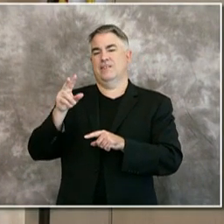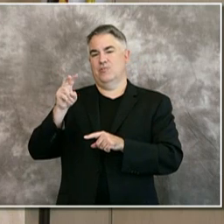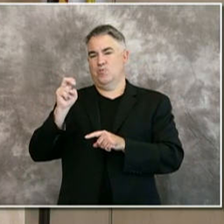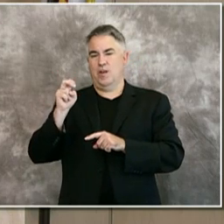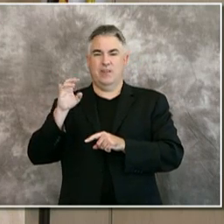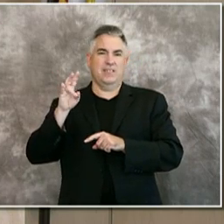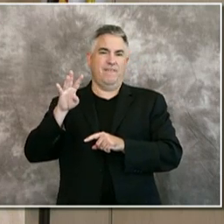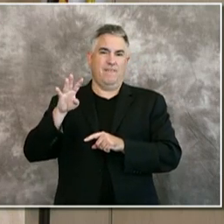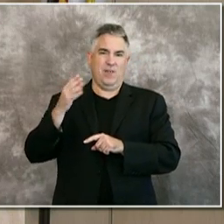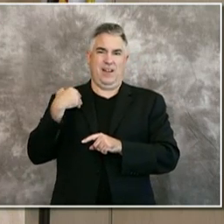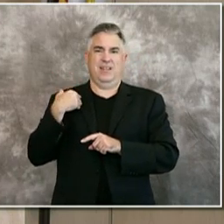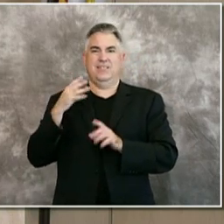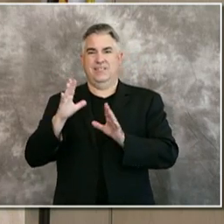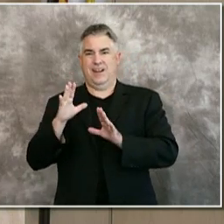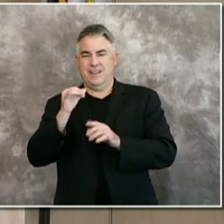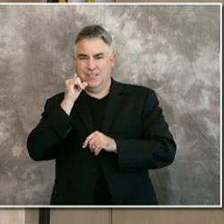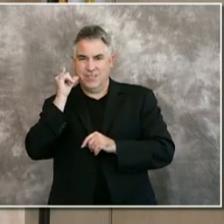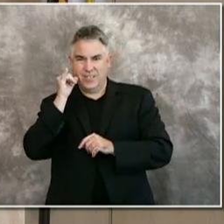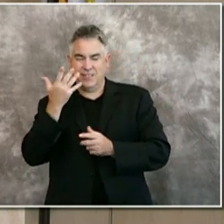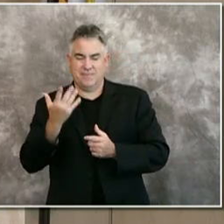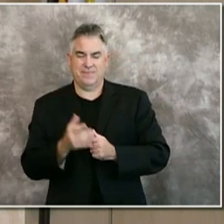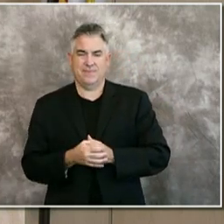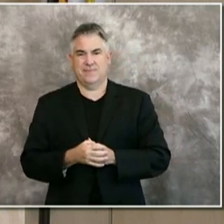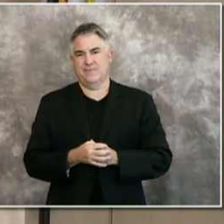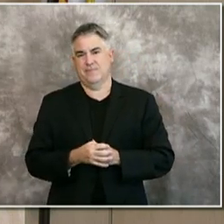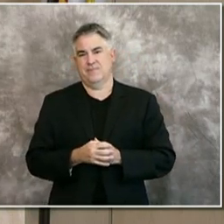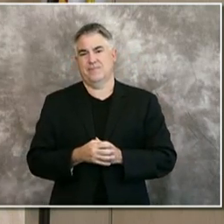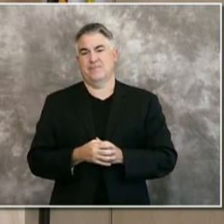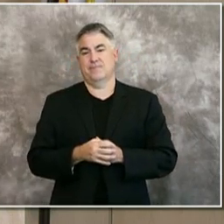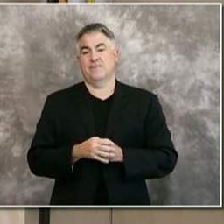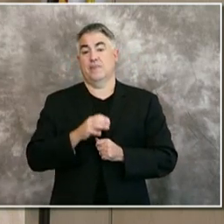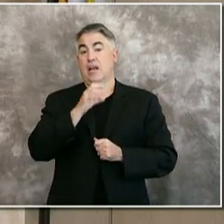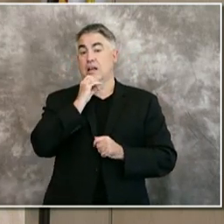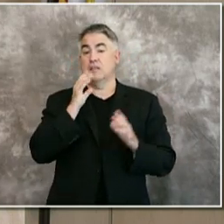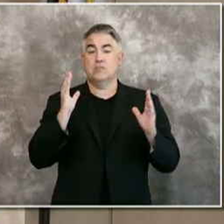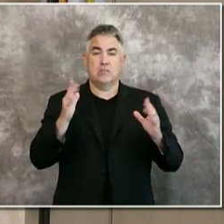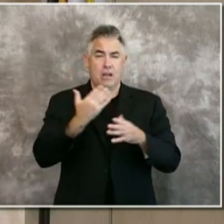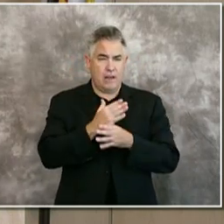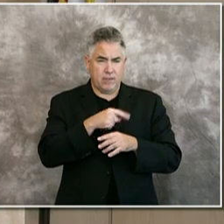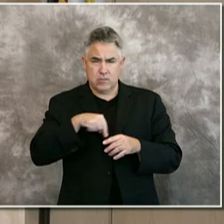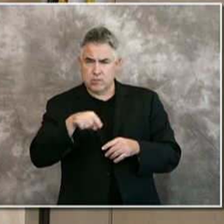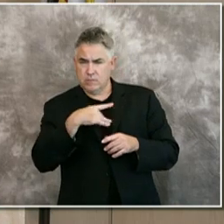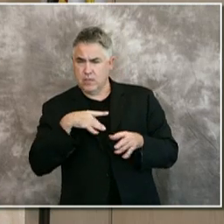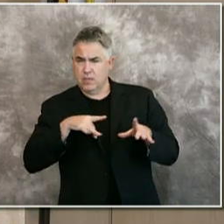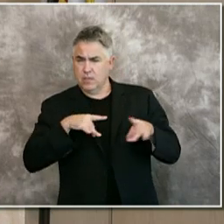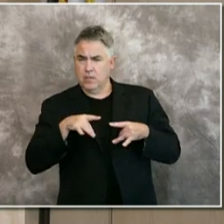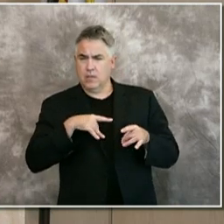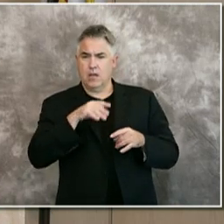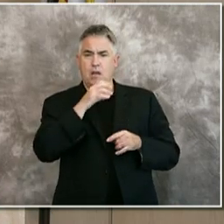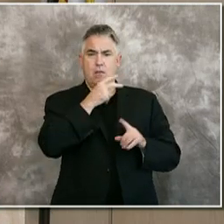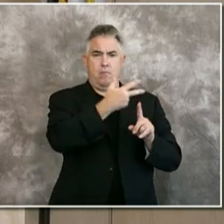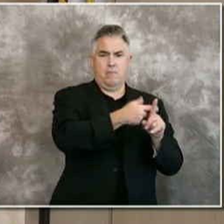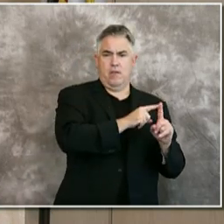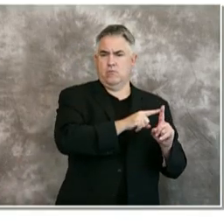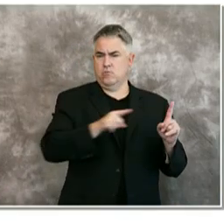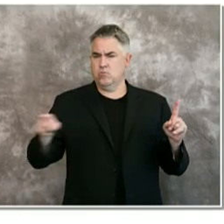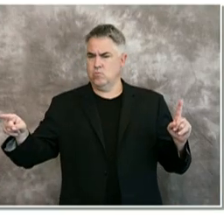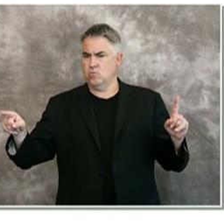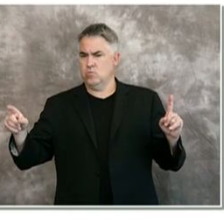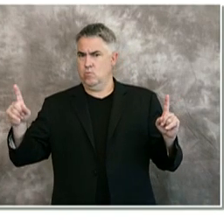274 for Sunday. The age range of cases still remains from 3 months to 102 years of